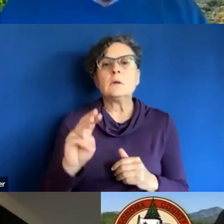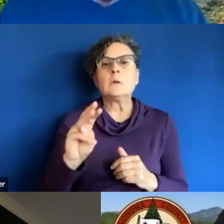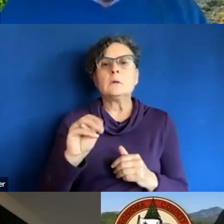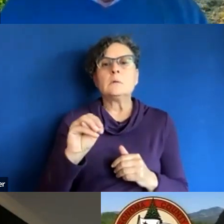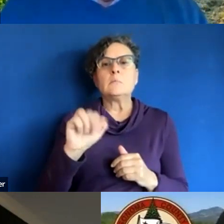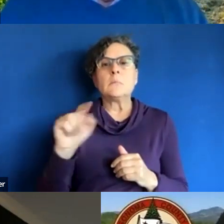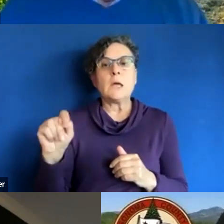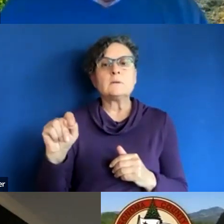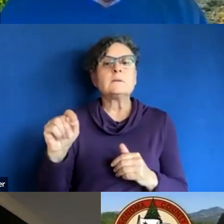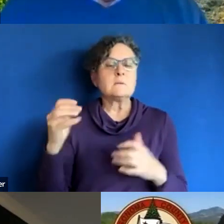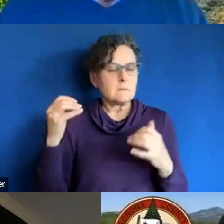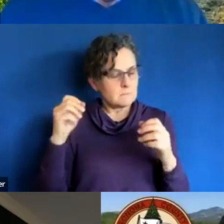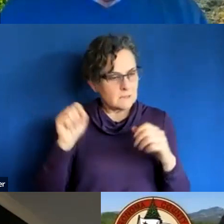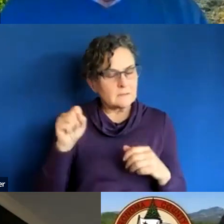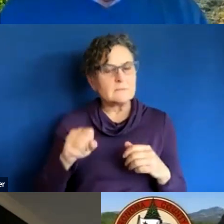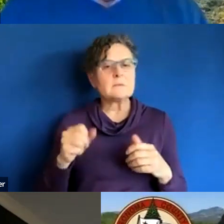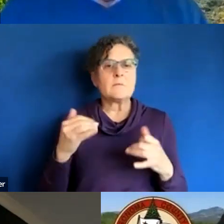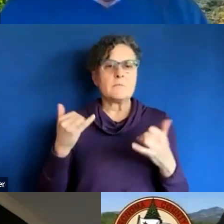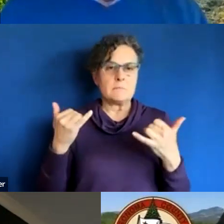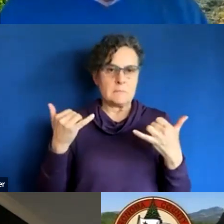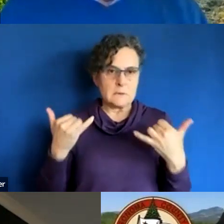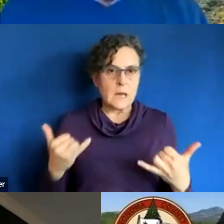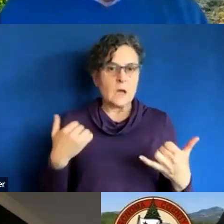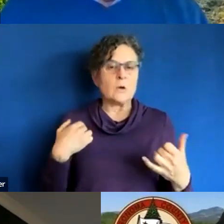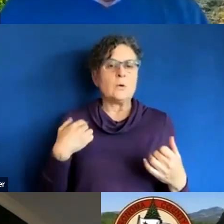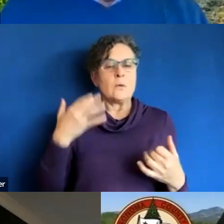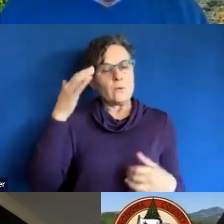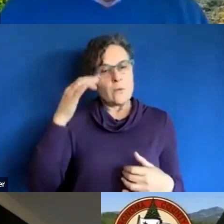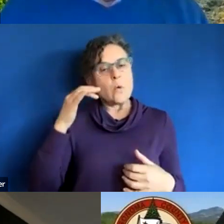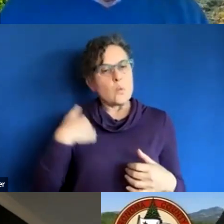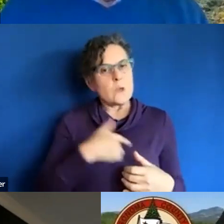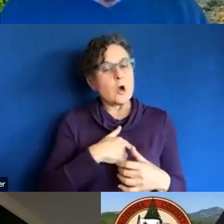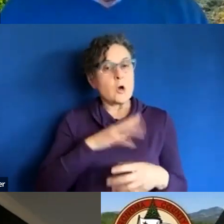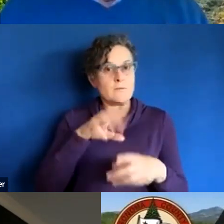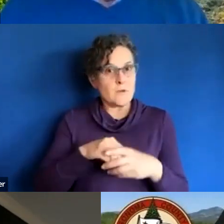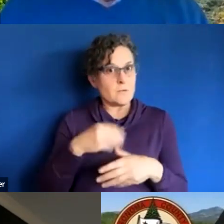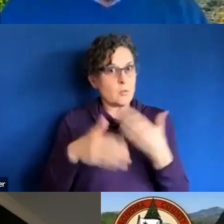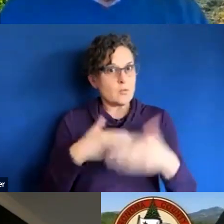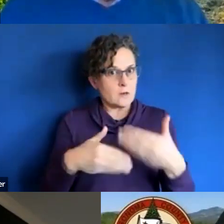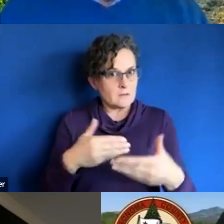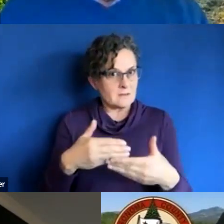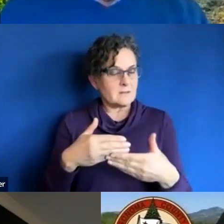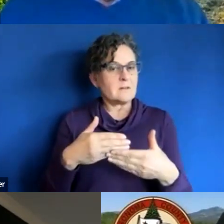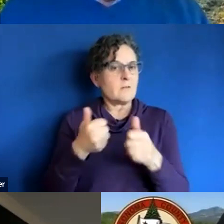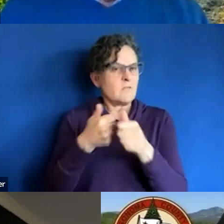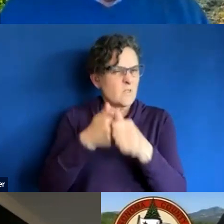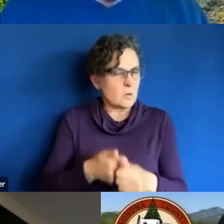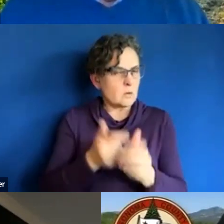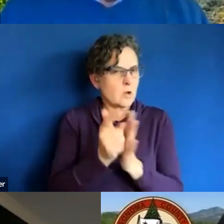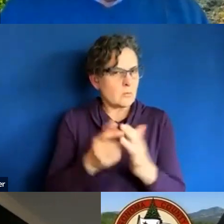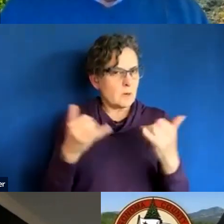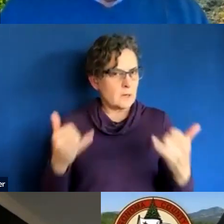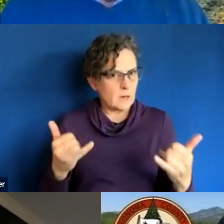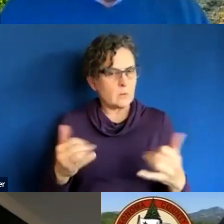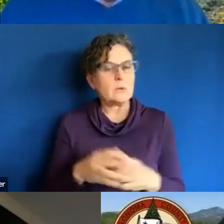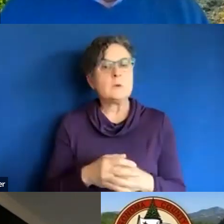actually doing right now with the board. And we had a revision to our public camping ordinance,